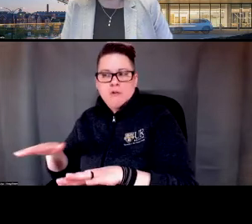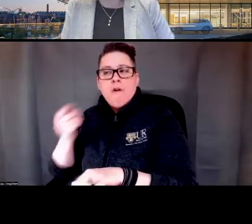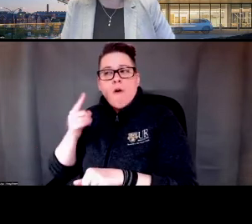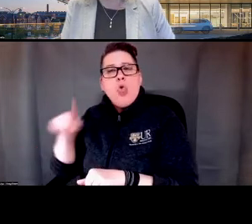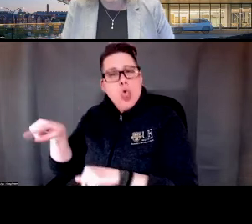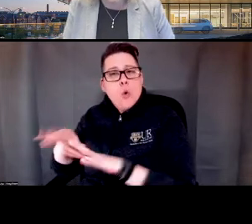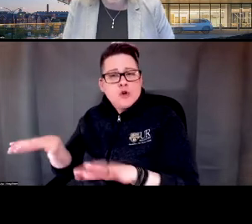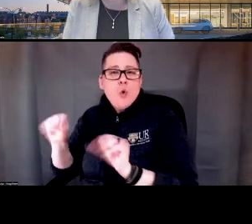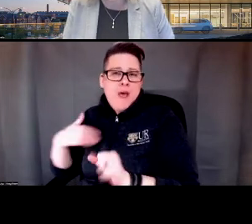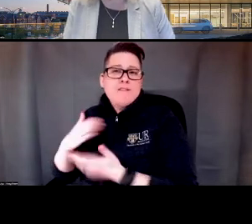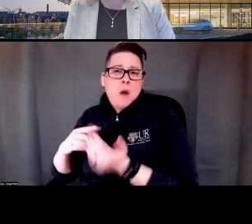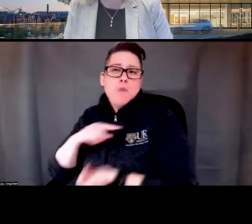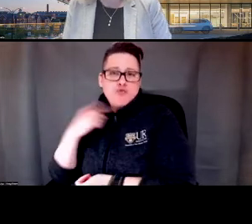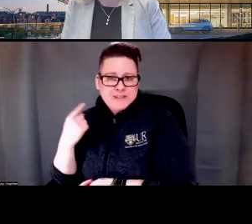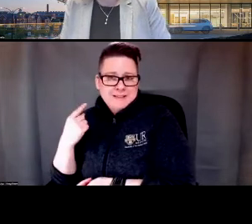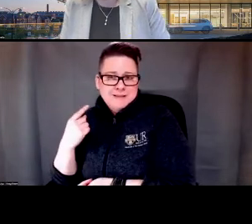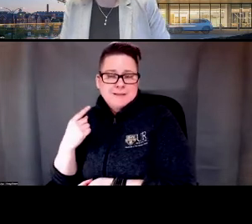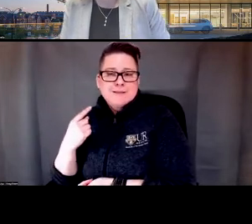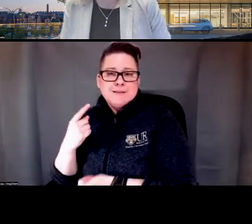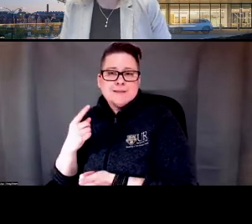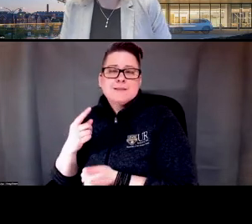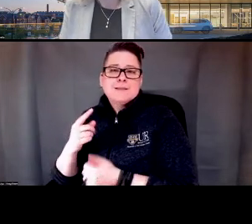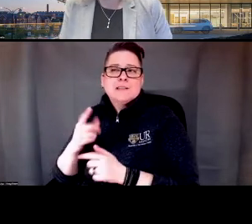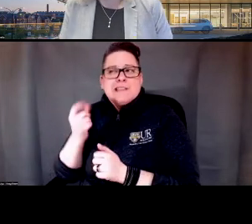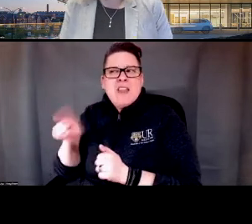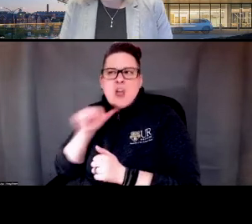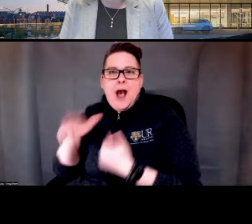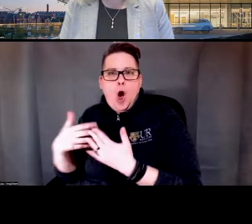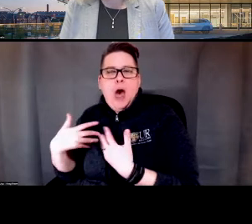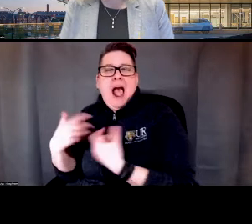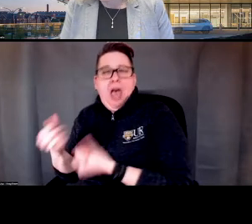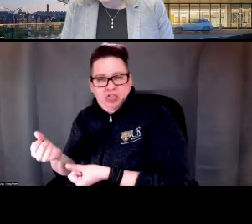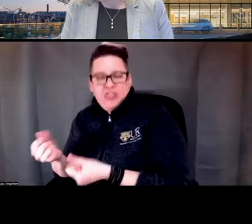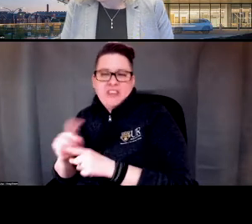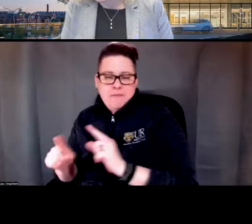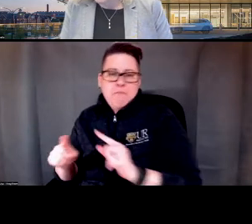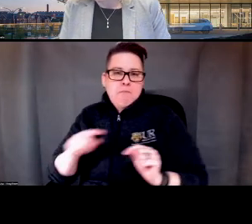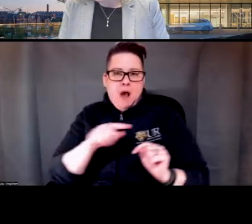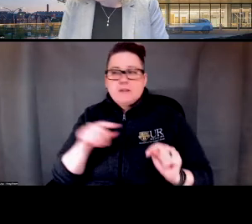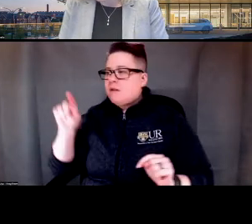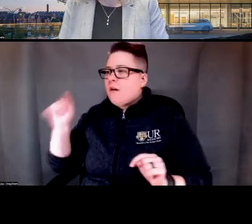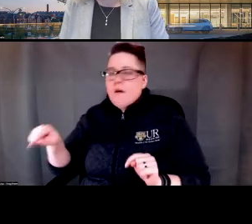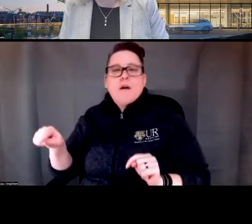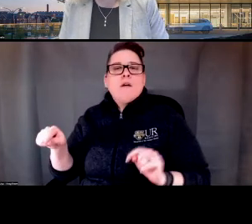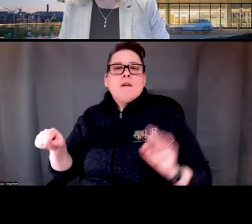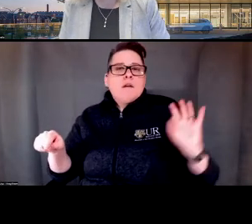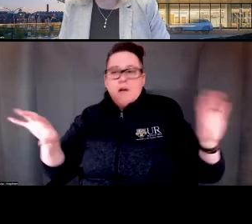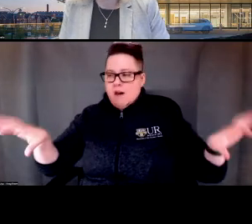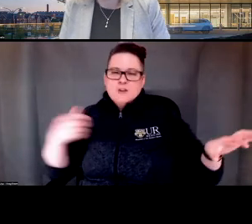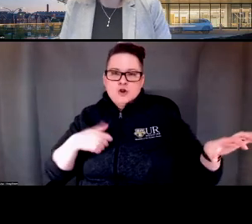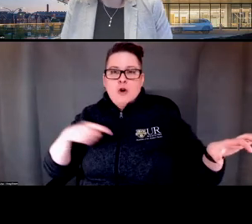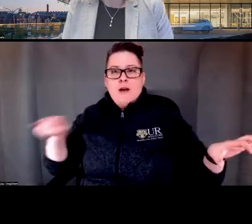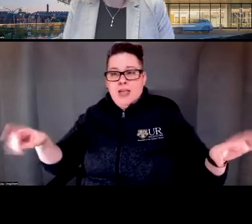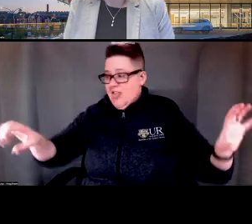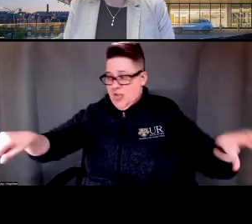the parents, not all the parents in the group are healthy. But regardless, when you combine those kind of two groups of